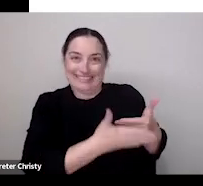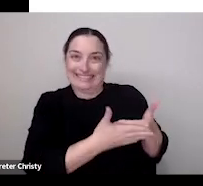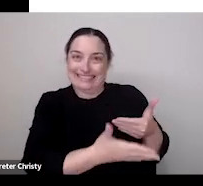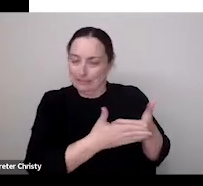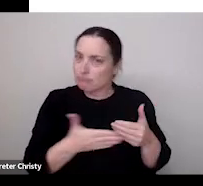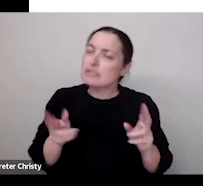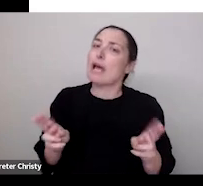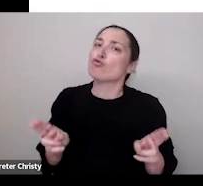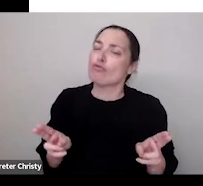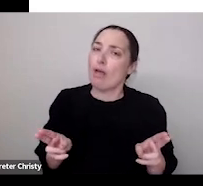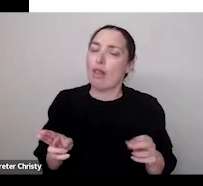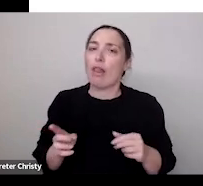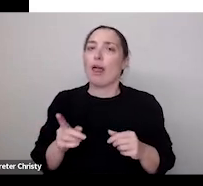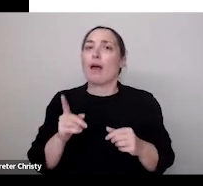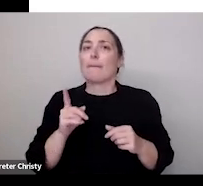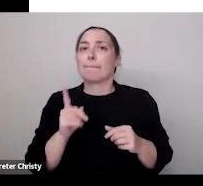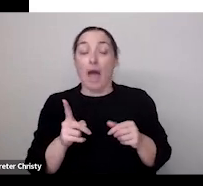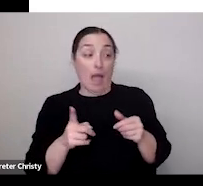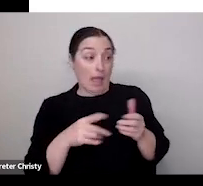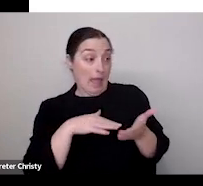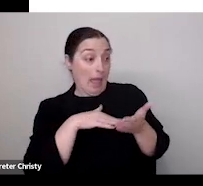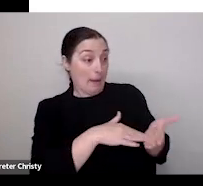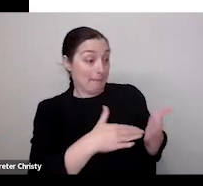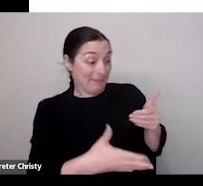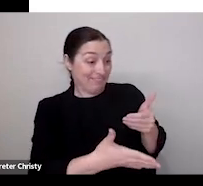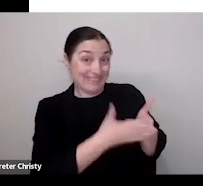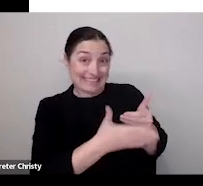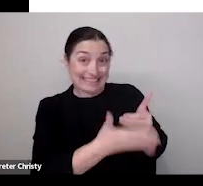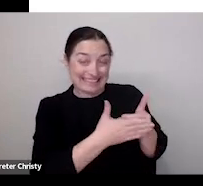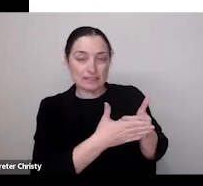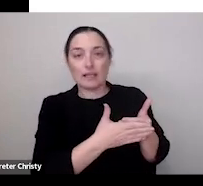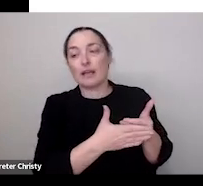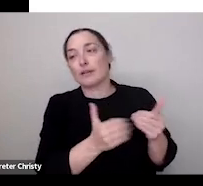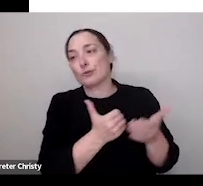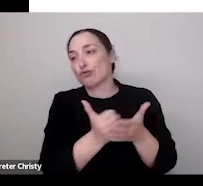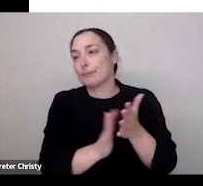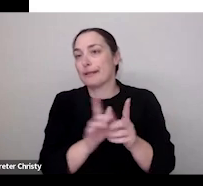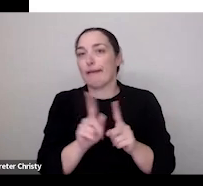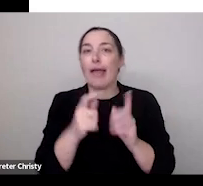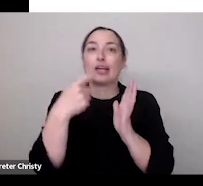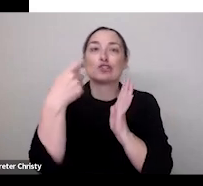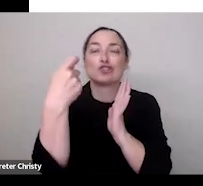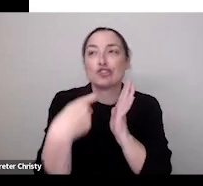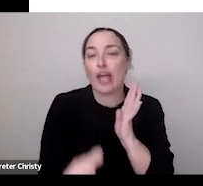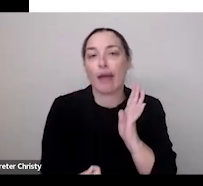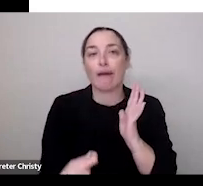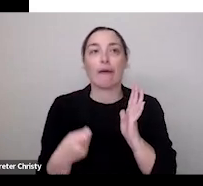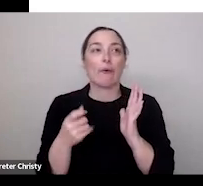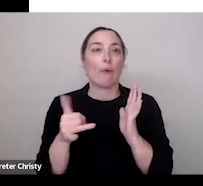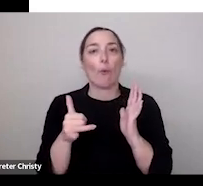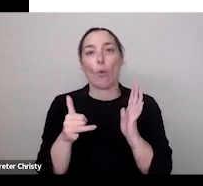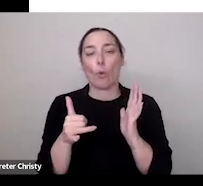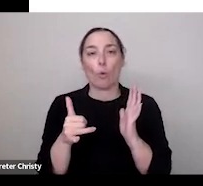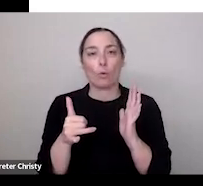reaction. But our doing something about it often led to developing checklists, creating kind of